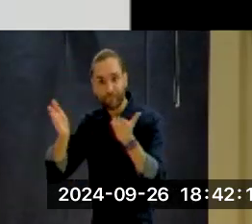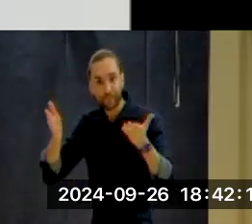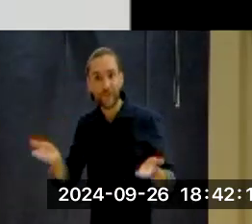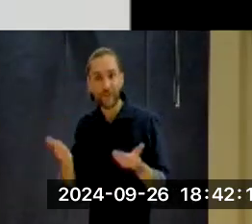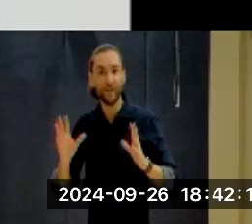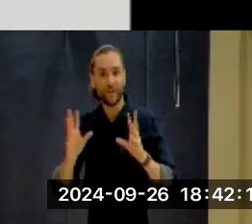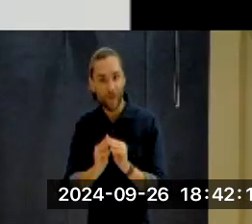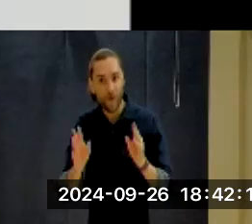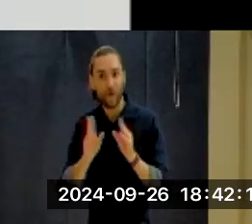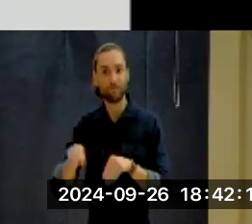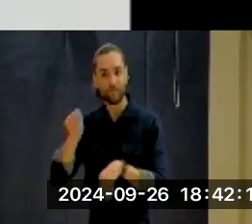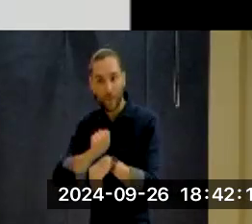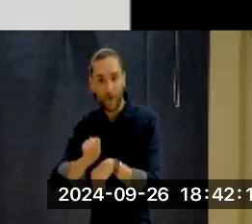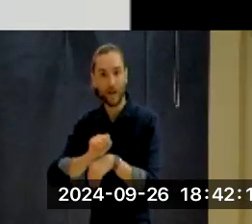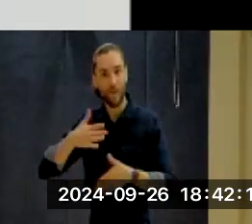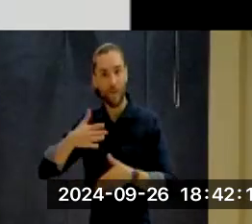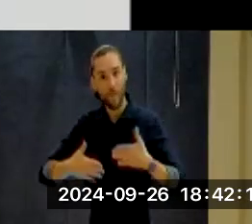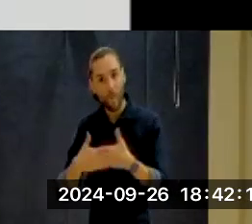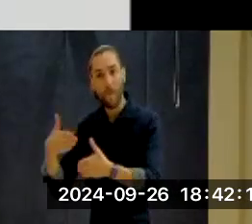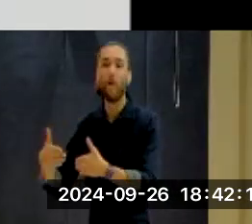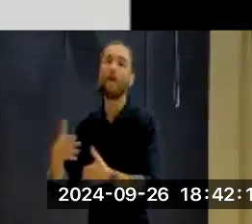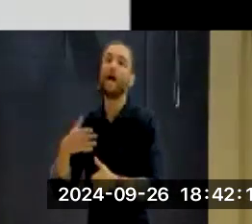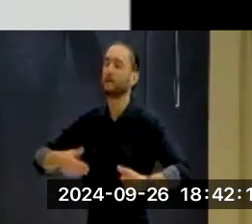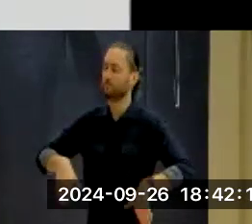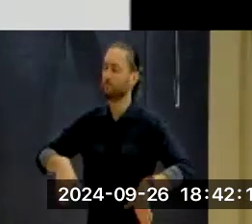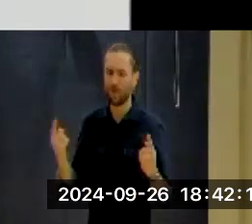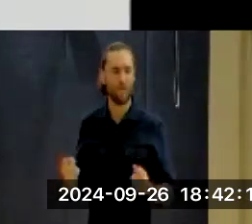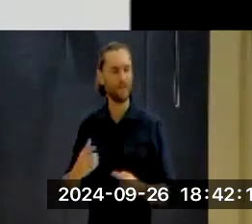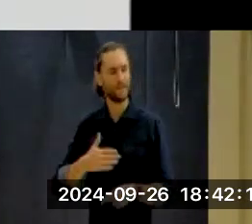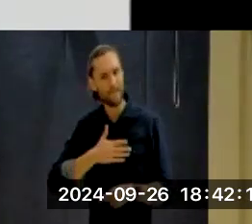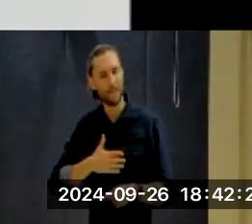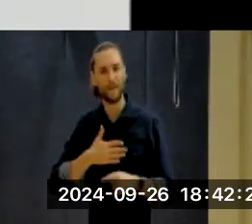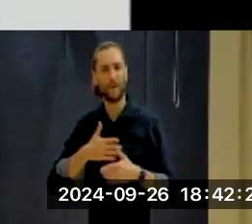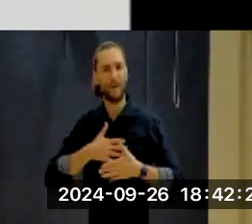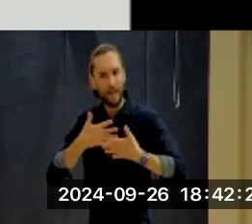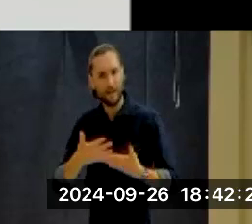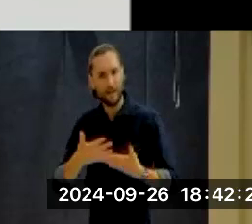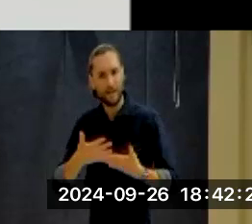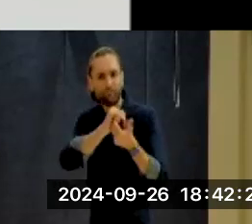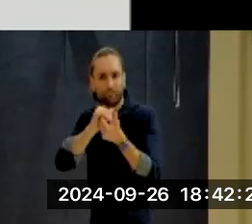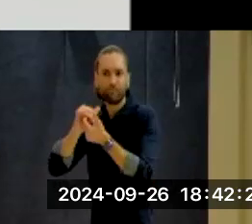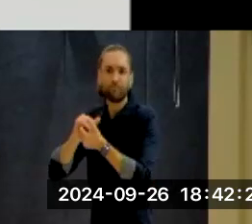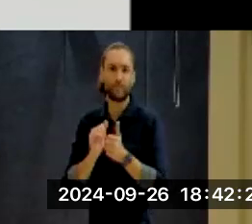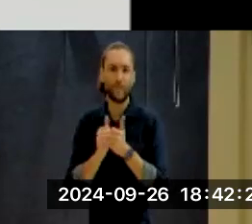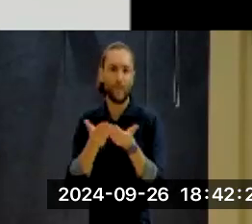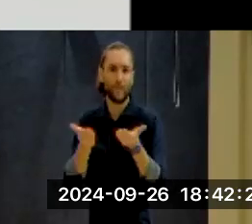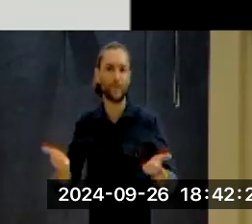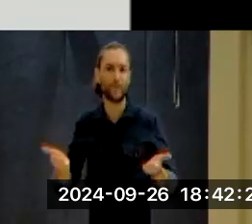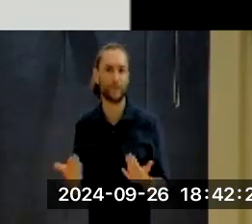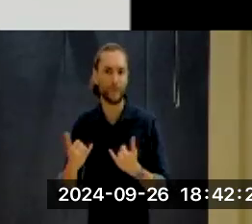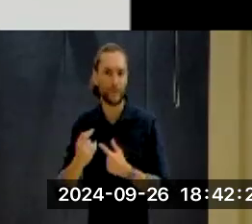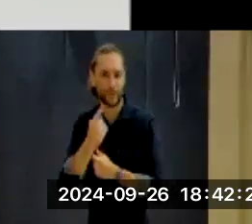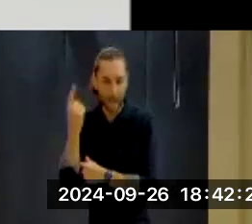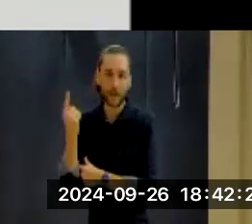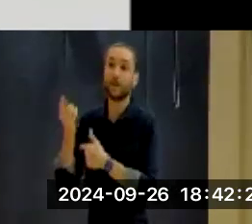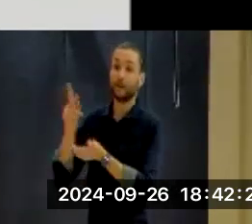today. And we are always happy and willing to continue to work with our partners here today, with the department, with the